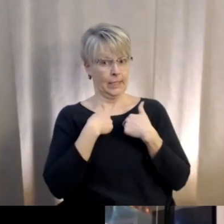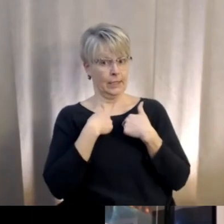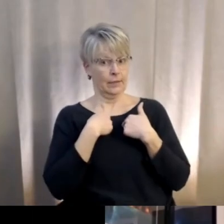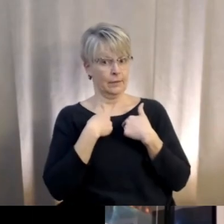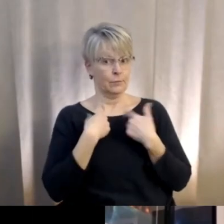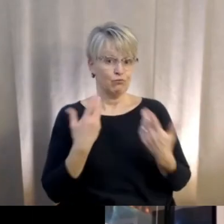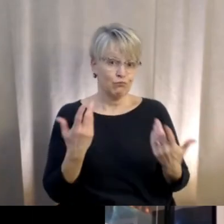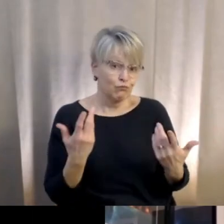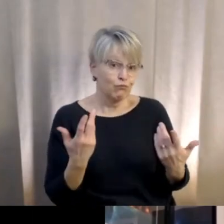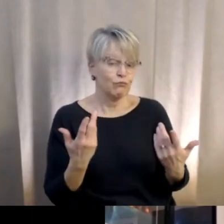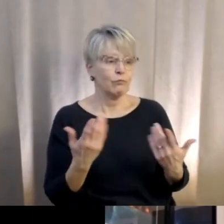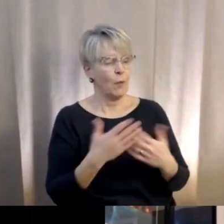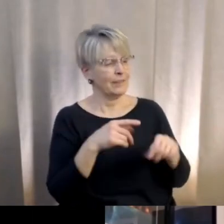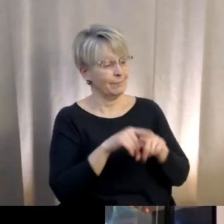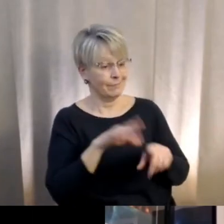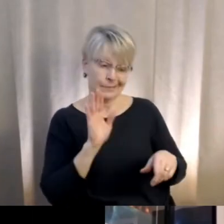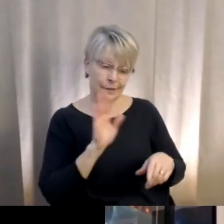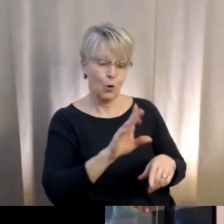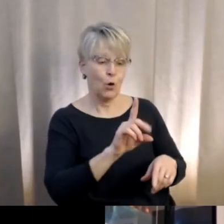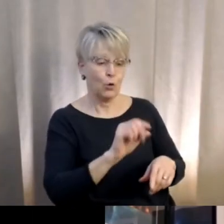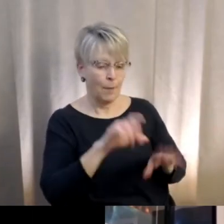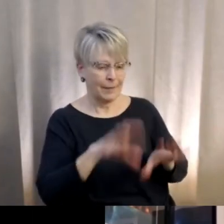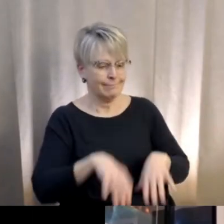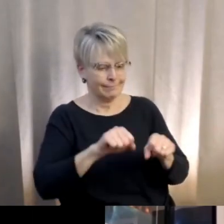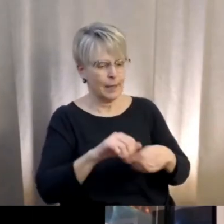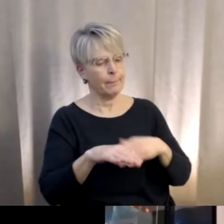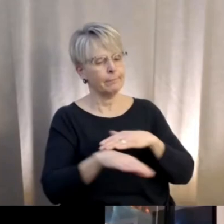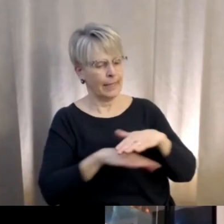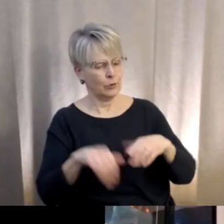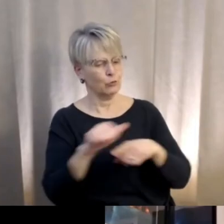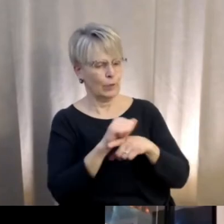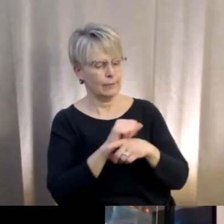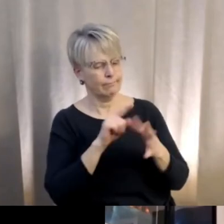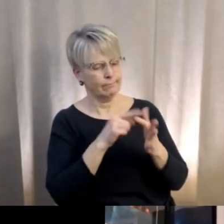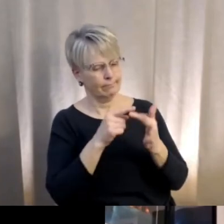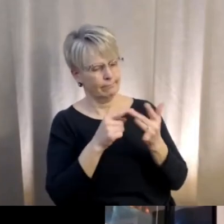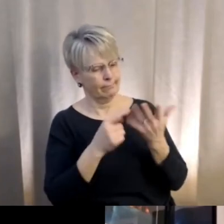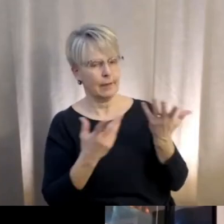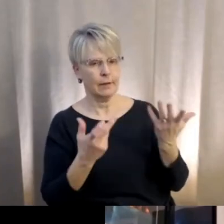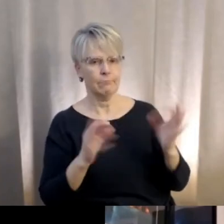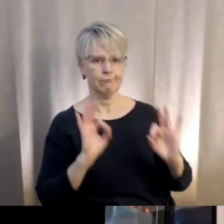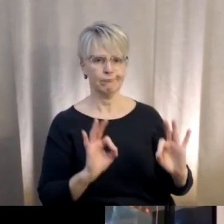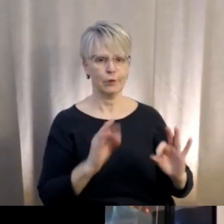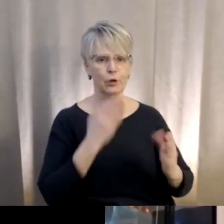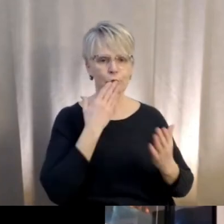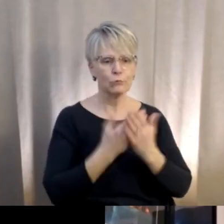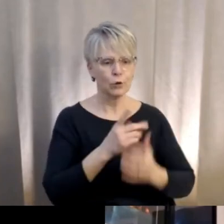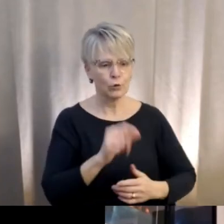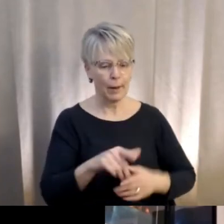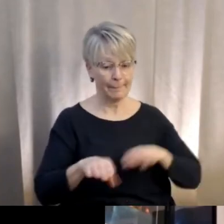it would more or less be like your dog has to go through some basic training. So it is a good dog without any behavioral